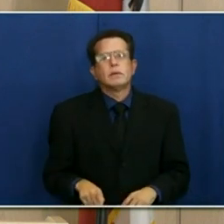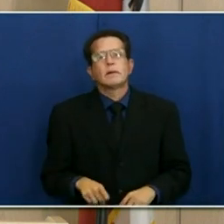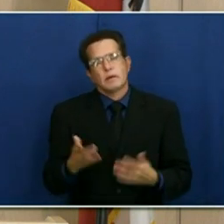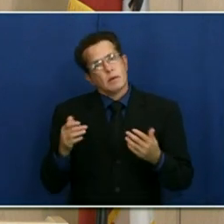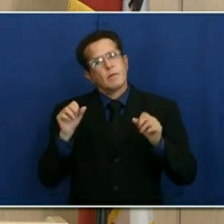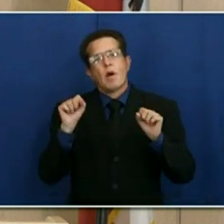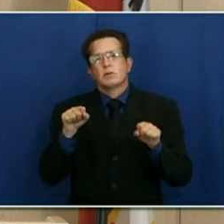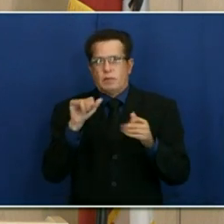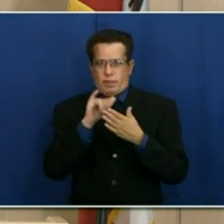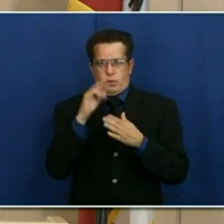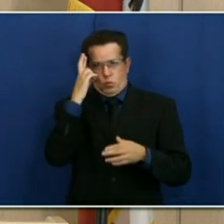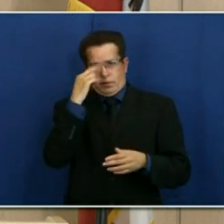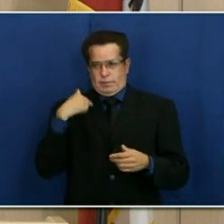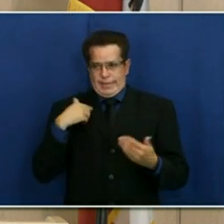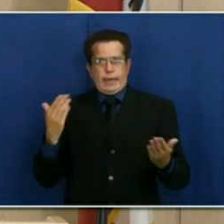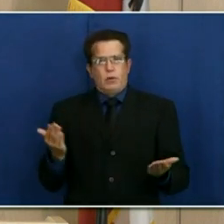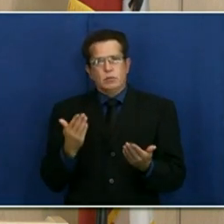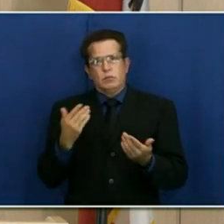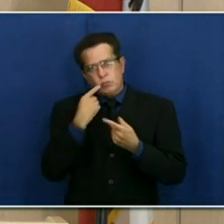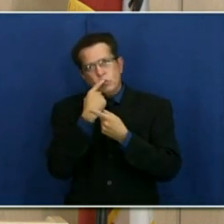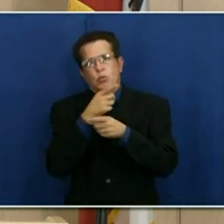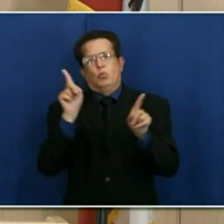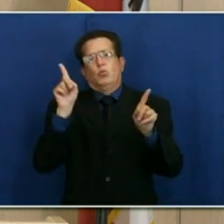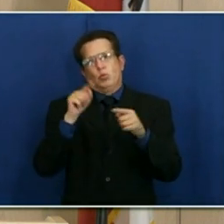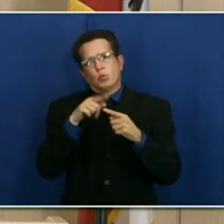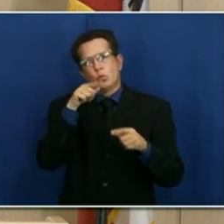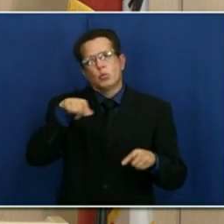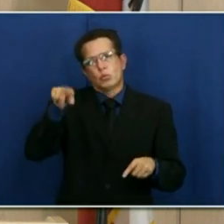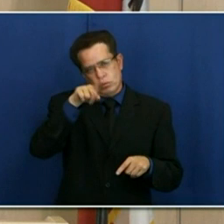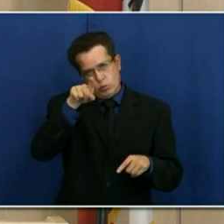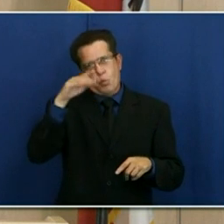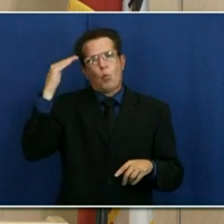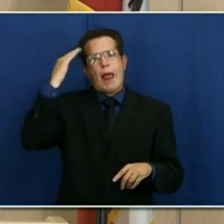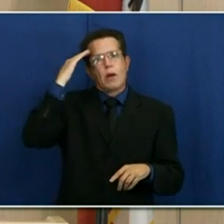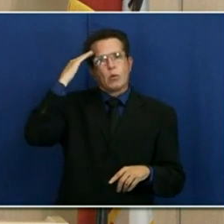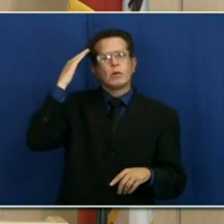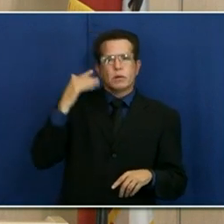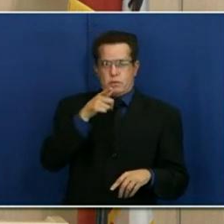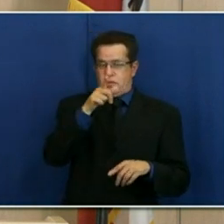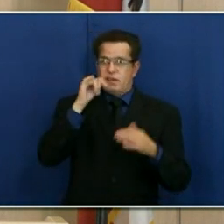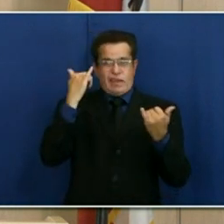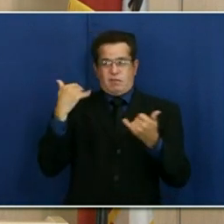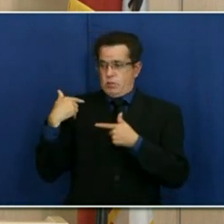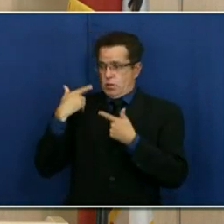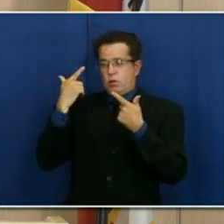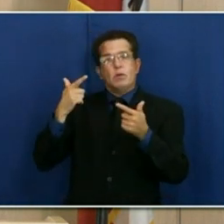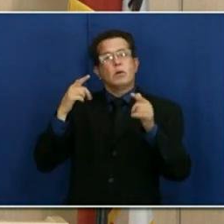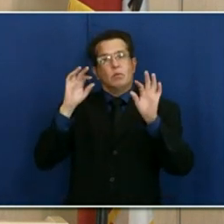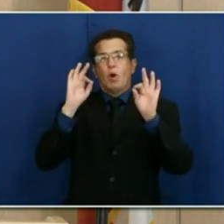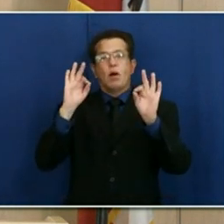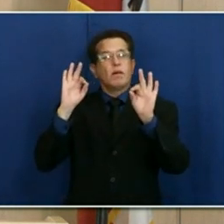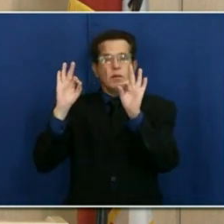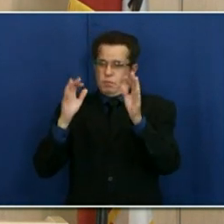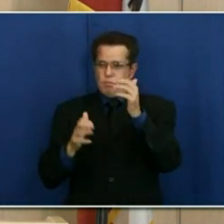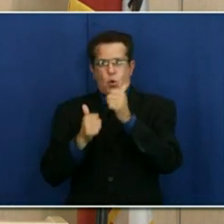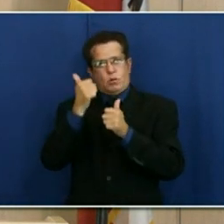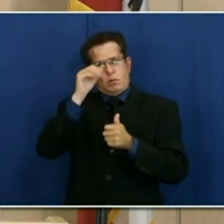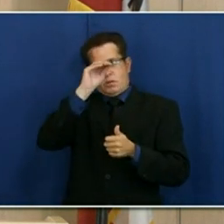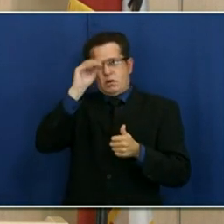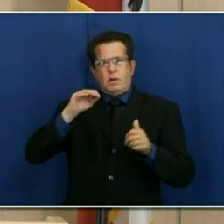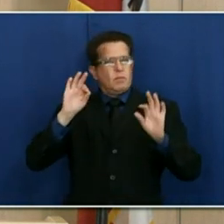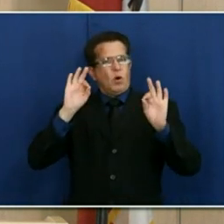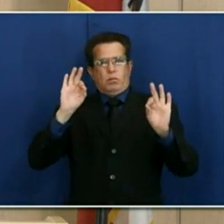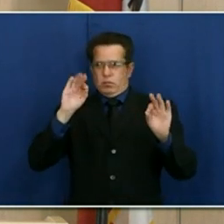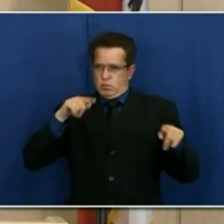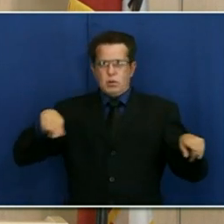here in terms of really trying to raise awareness. We've done a good job as a region. I think the overwhelming majority of folks are doing